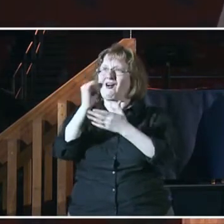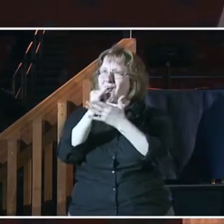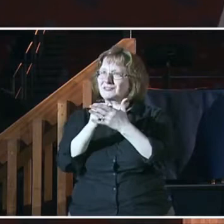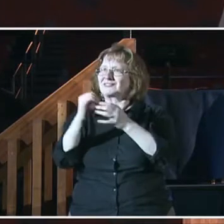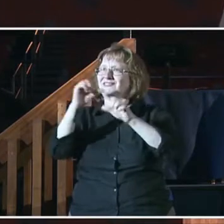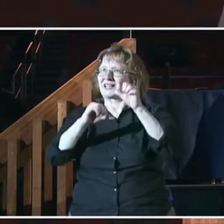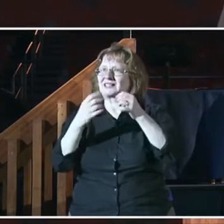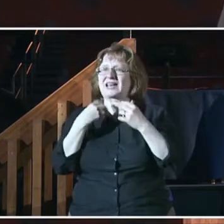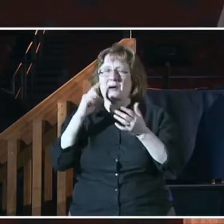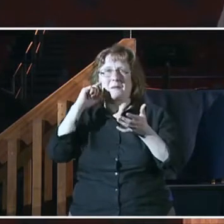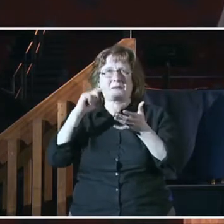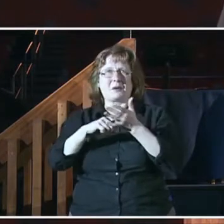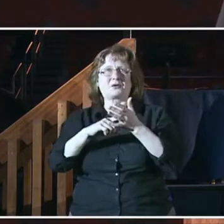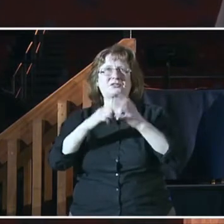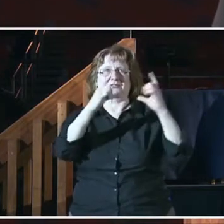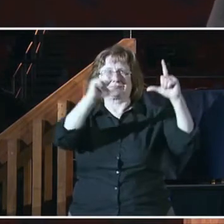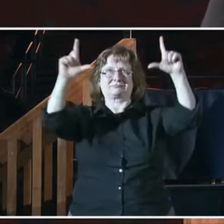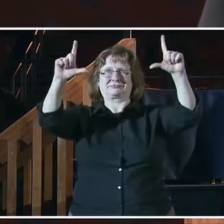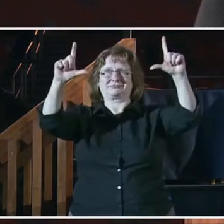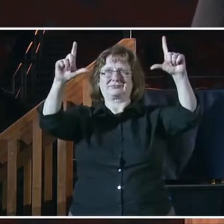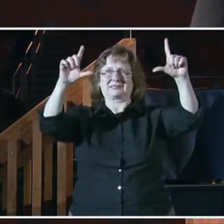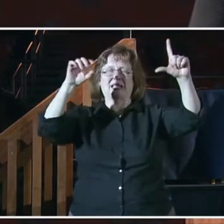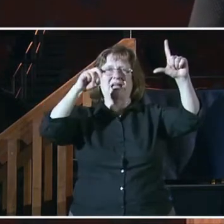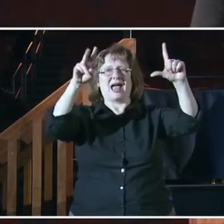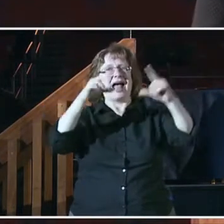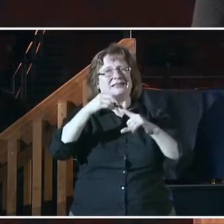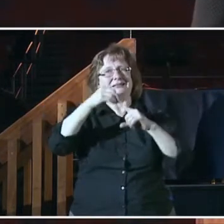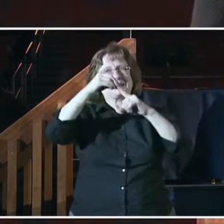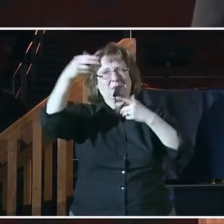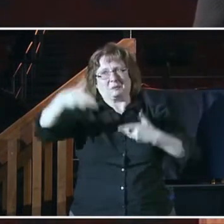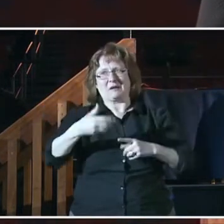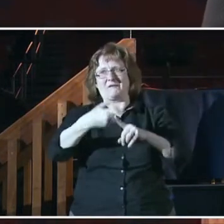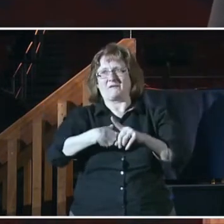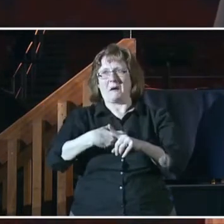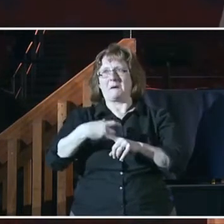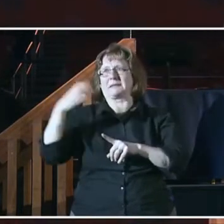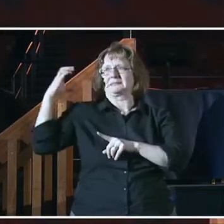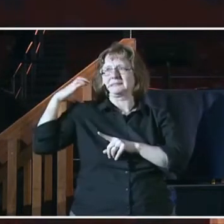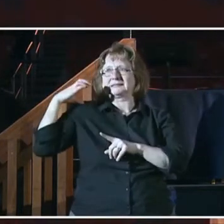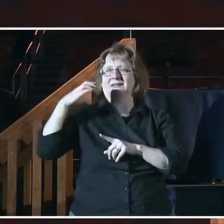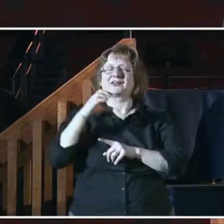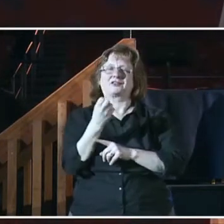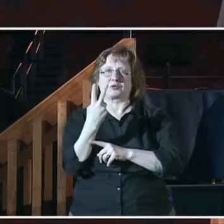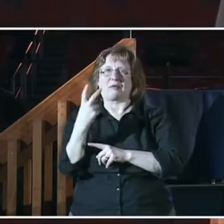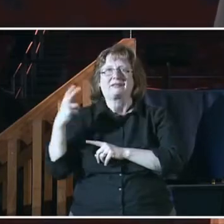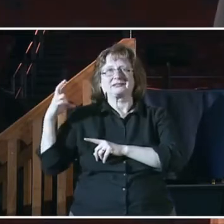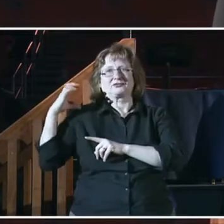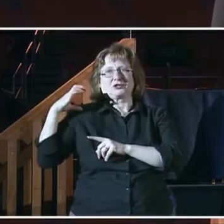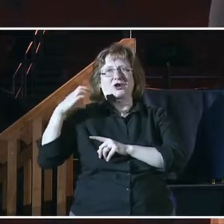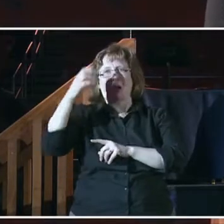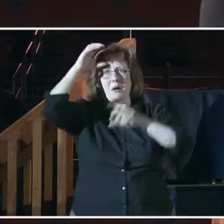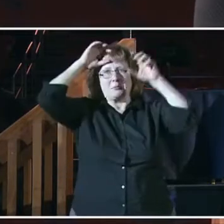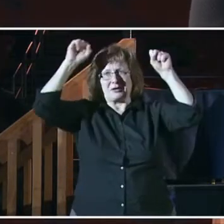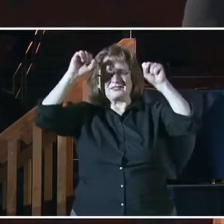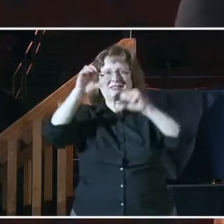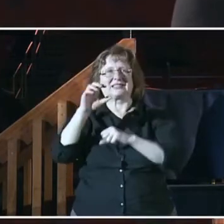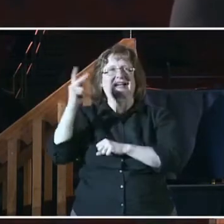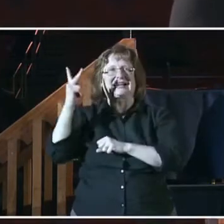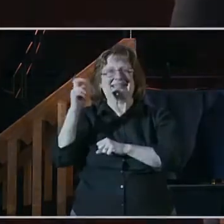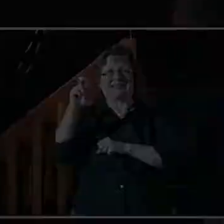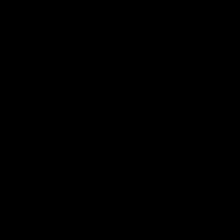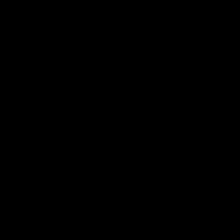to the screen for a special welcome from Syracuse University's 12th Chancellor and President, Kent Severud.